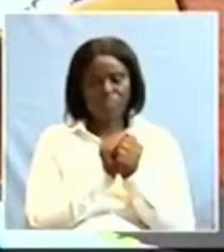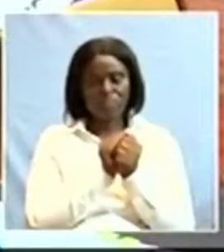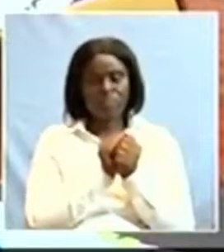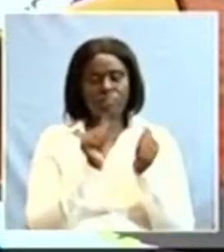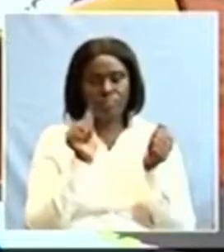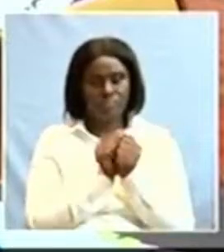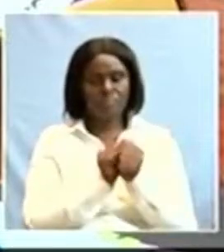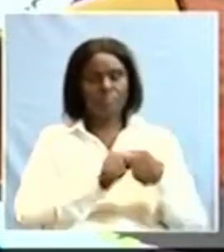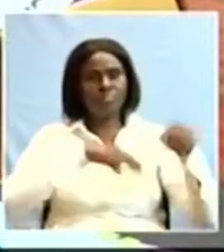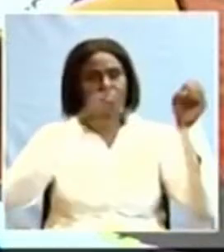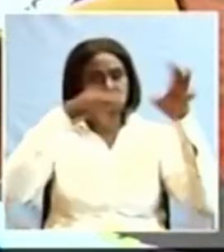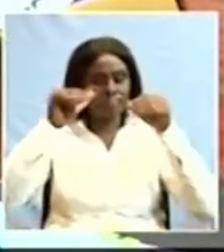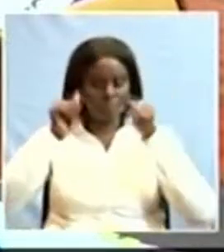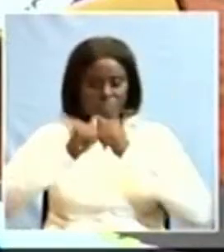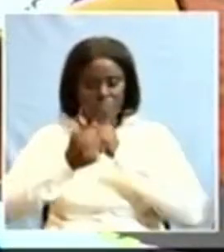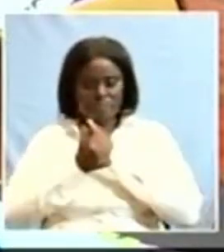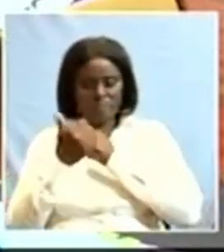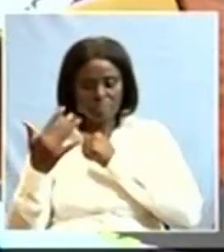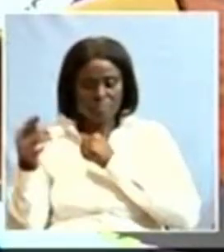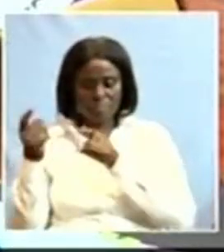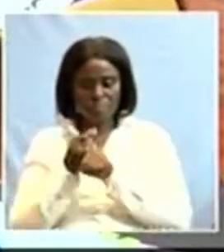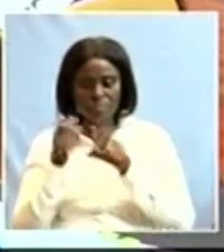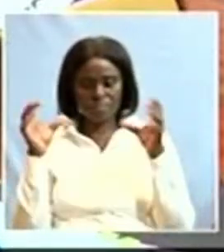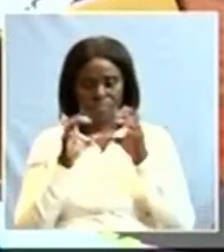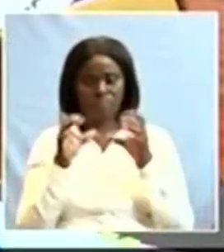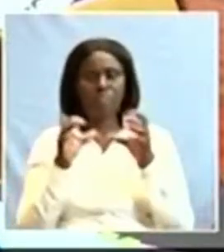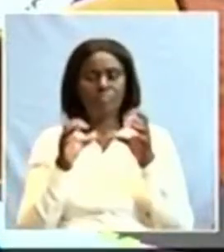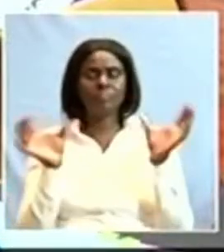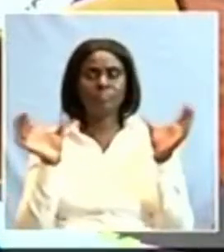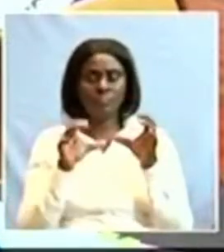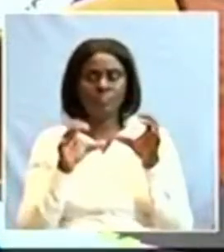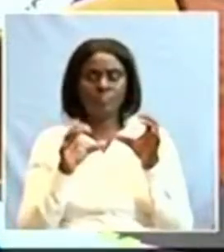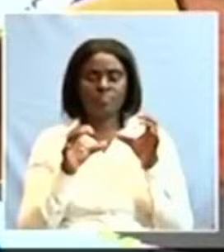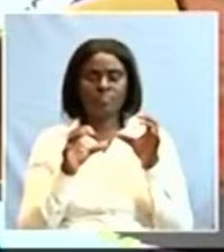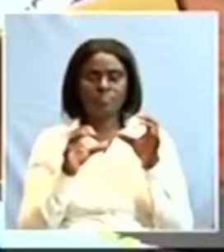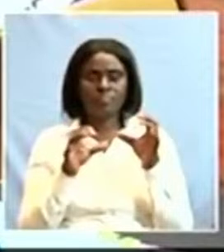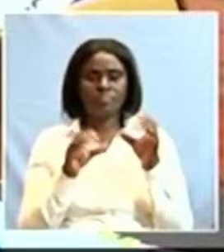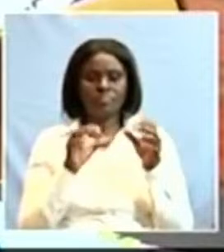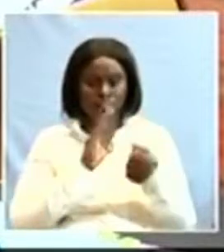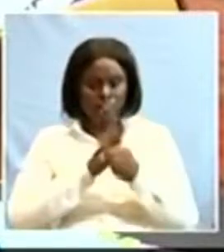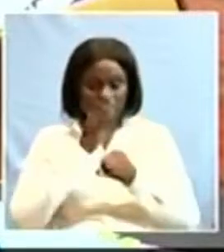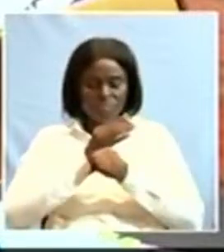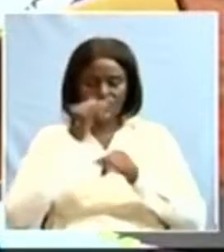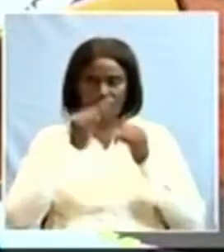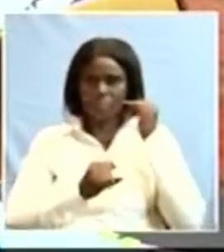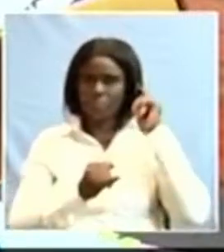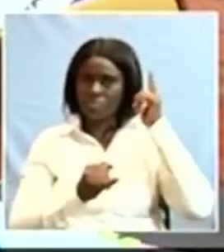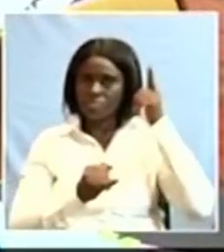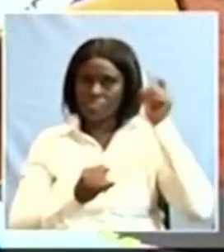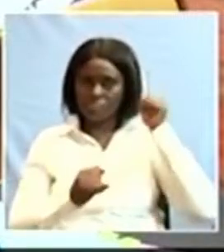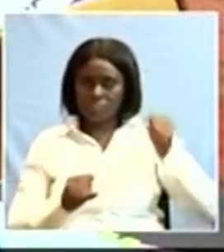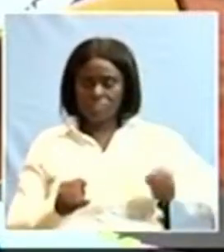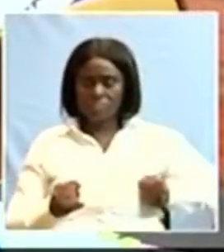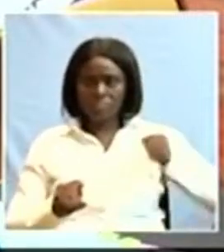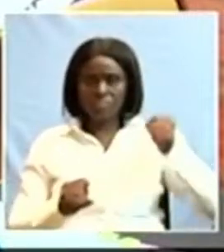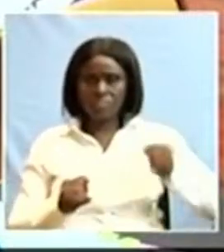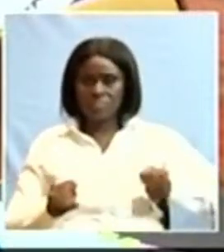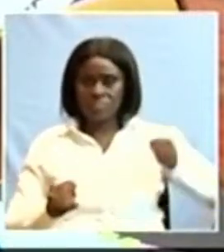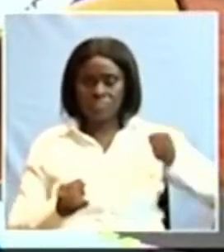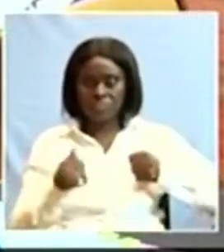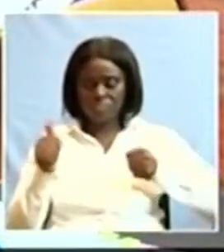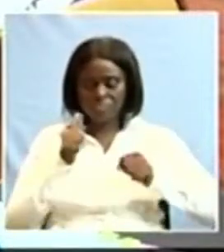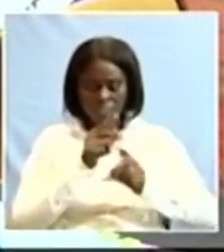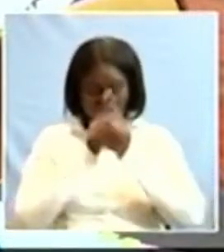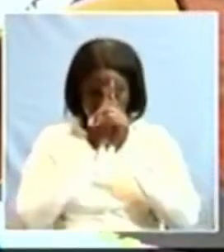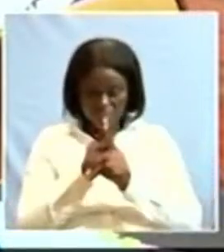the piling and so forth. By the council. By the council. Then later on, the chiefs decided to